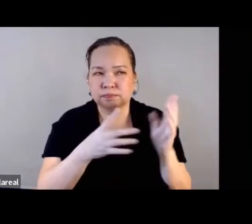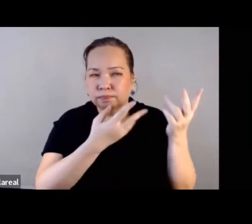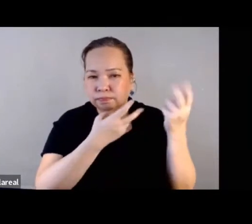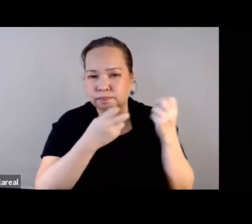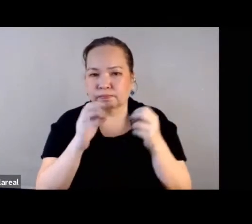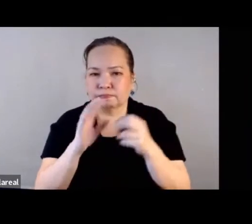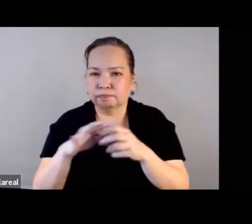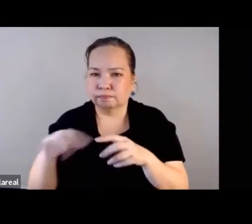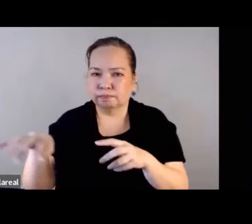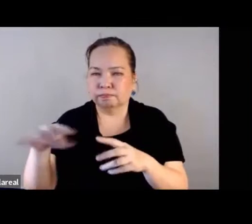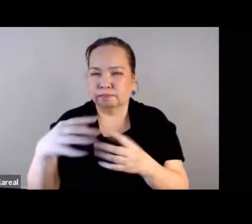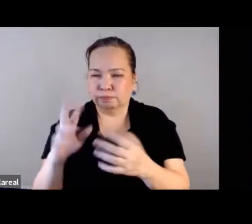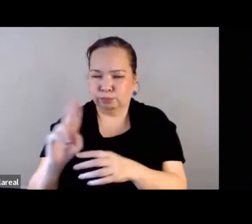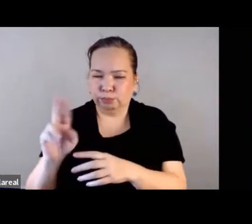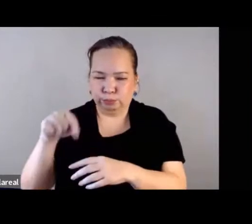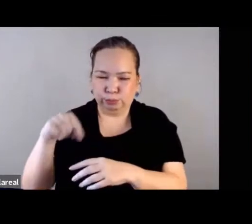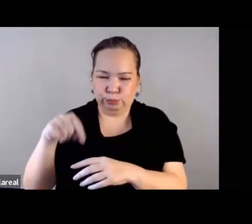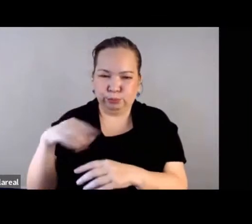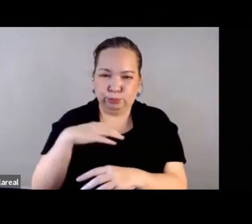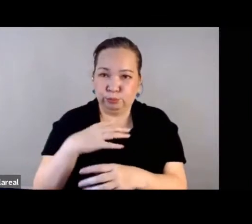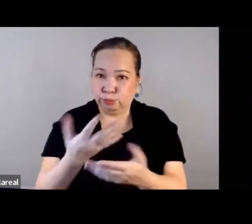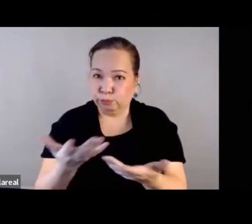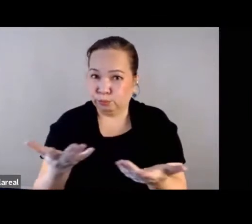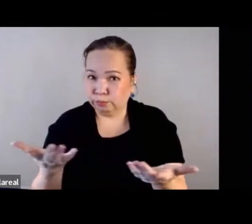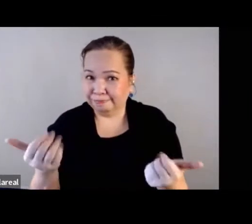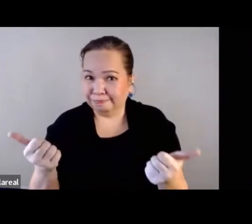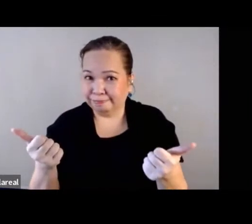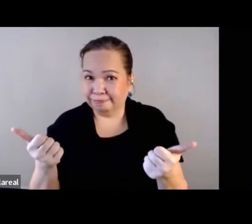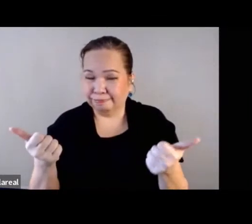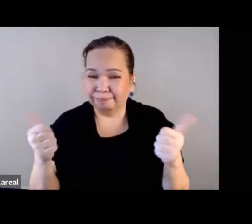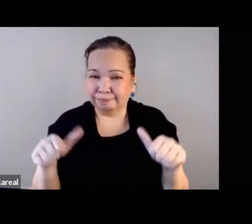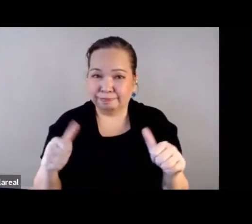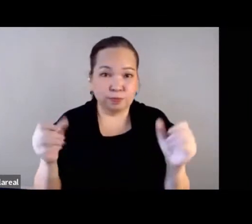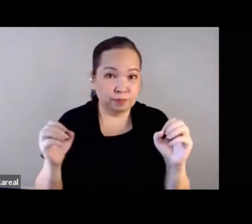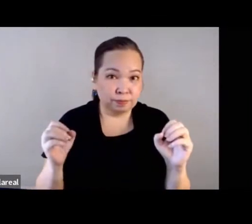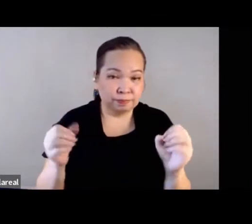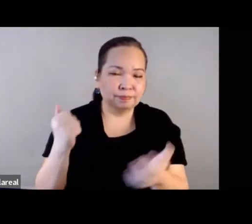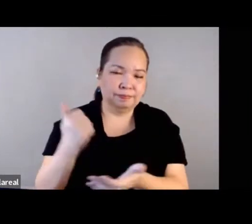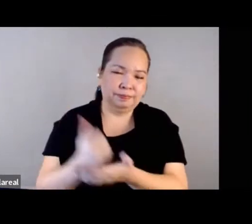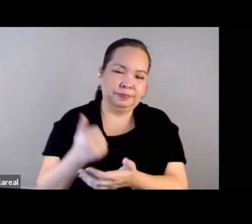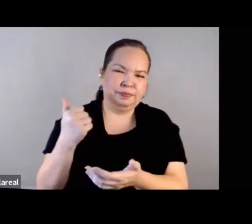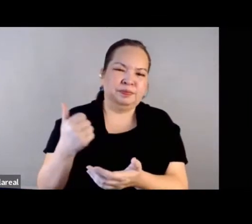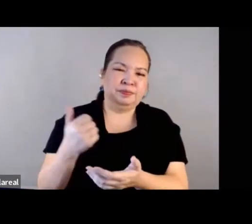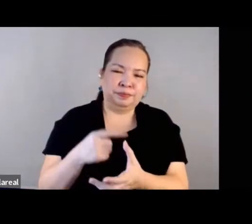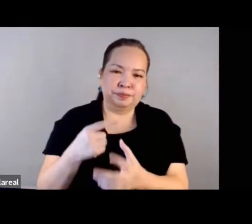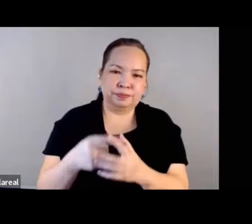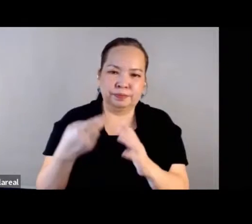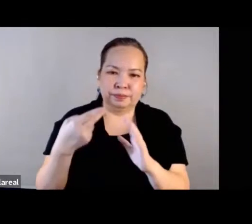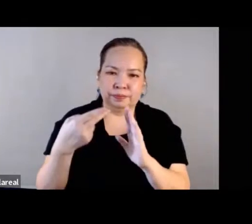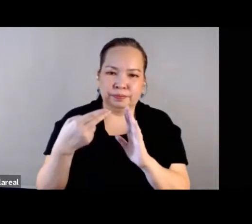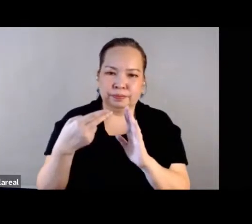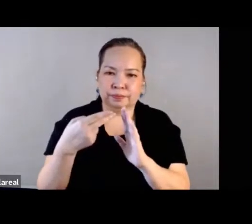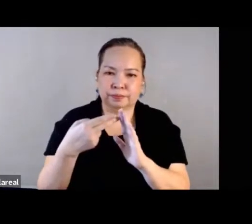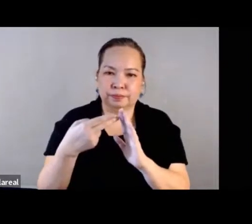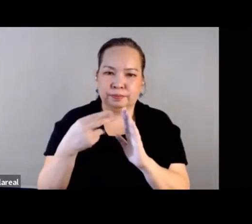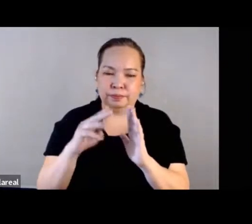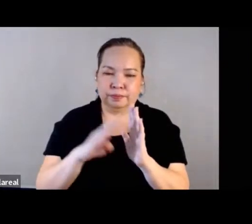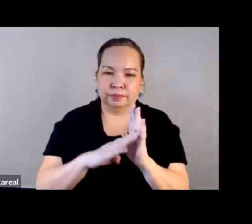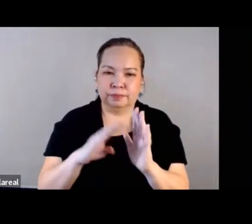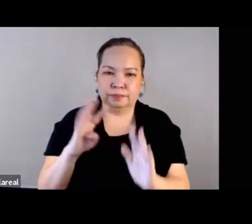this committee. Is there any objection? Chair hearing none, same is approved. House Bill number 4240, authored